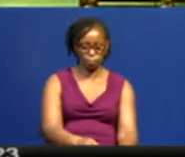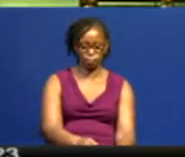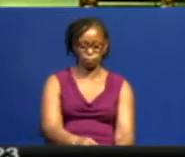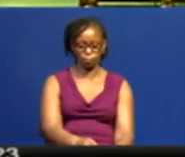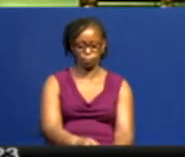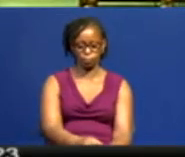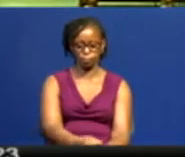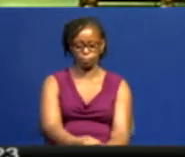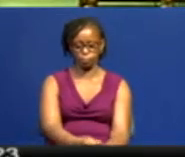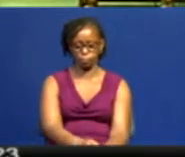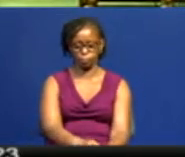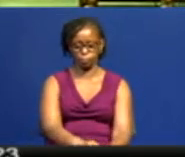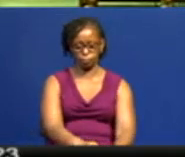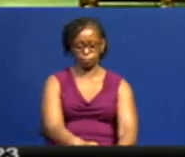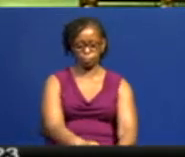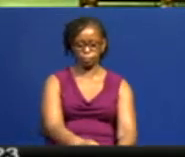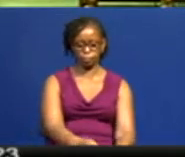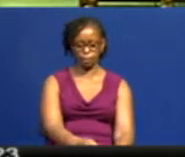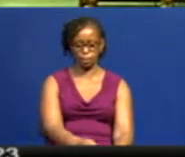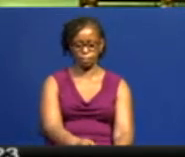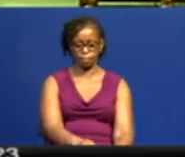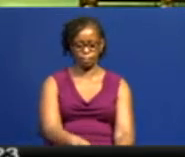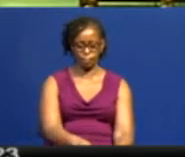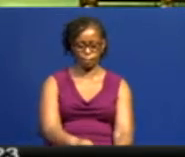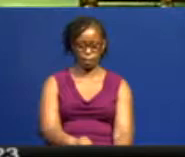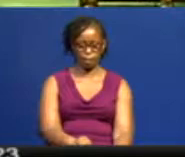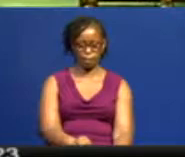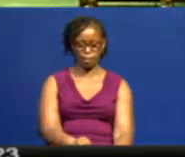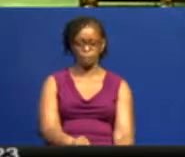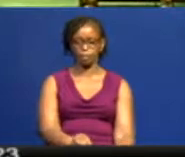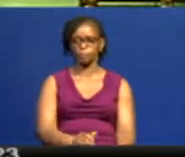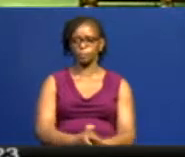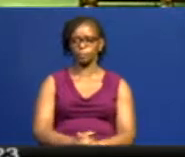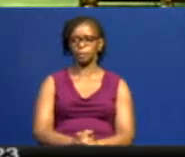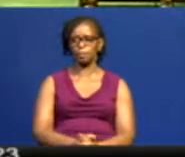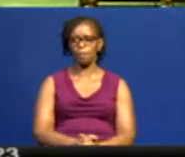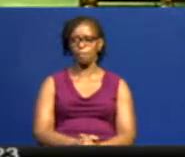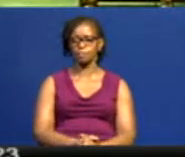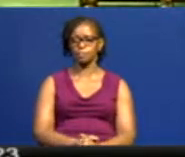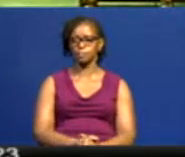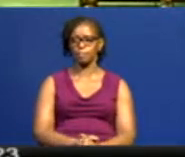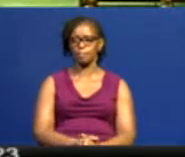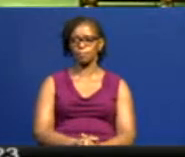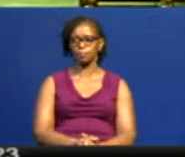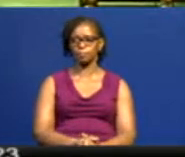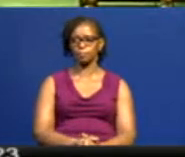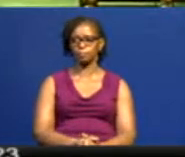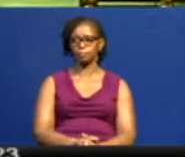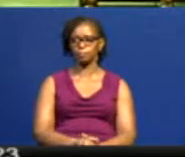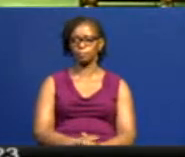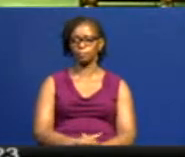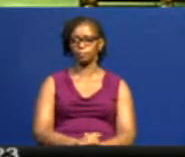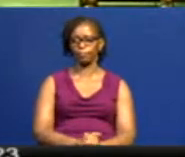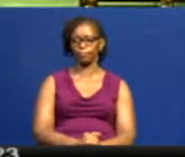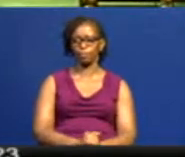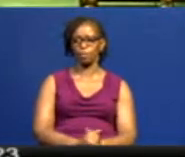Proceed, Honorable Moremi. Mr. Speaker, I want to second the proposed amendment